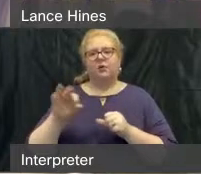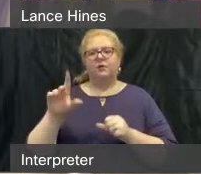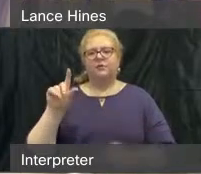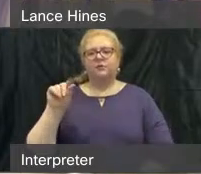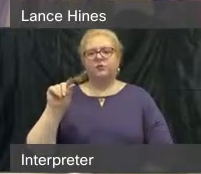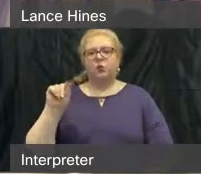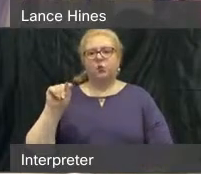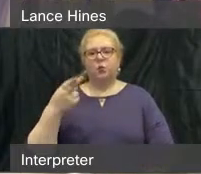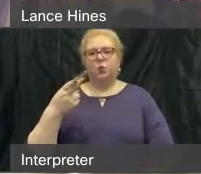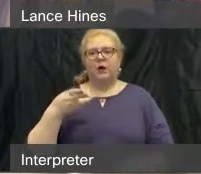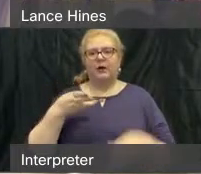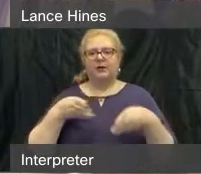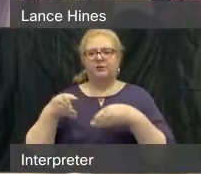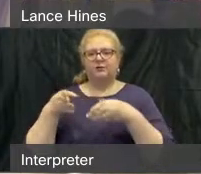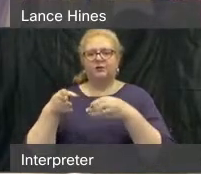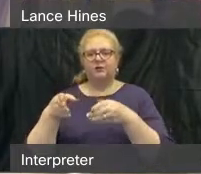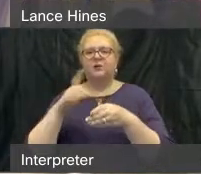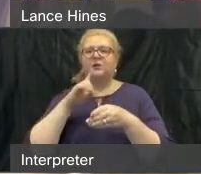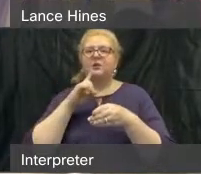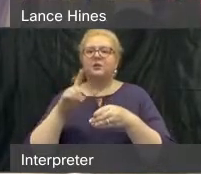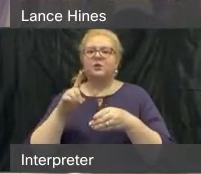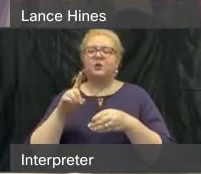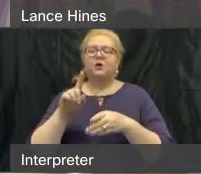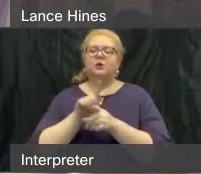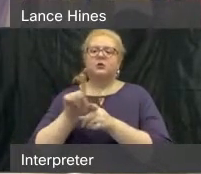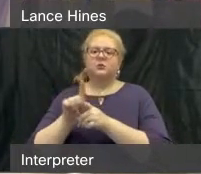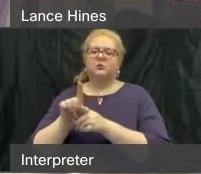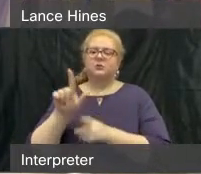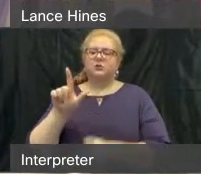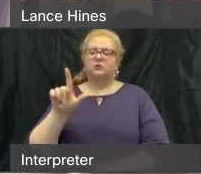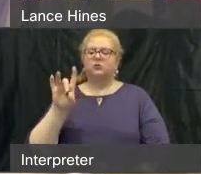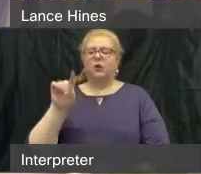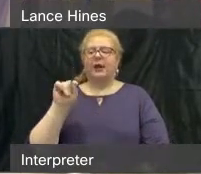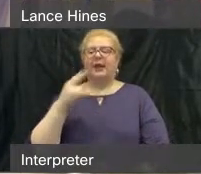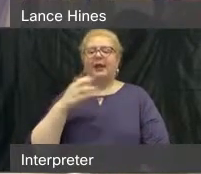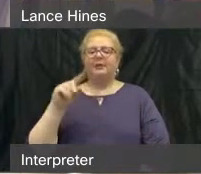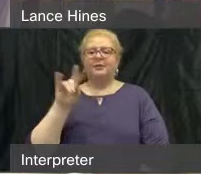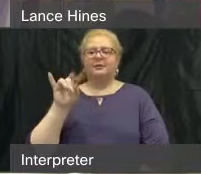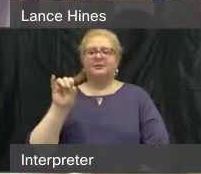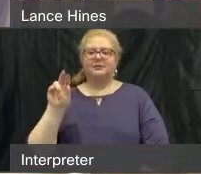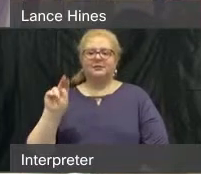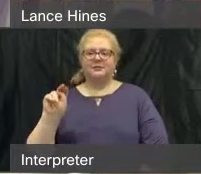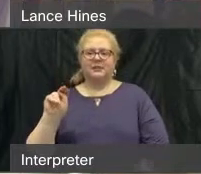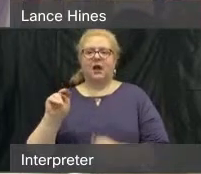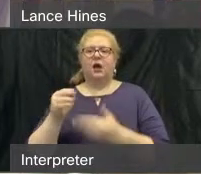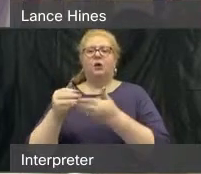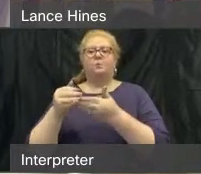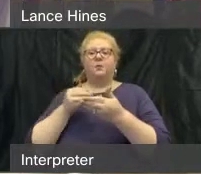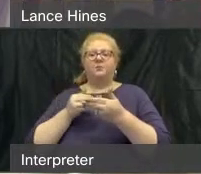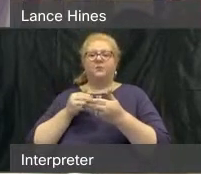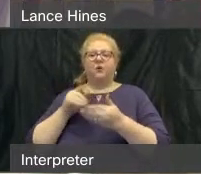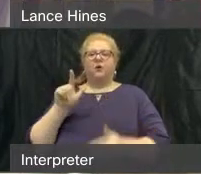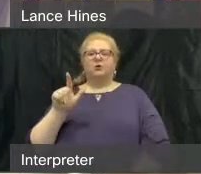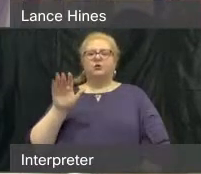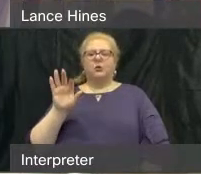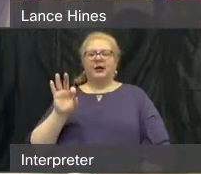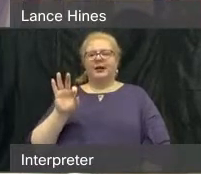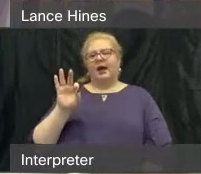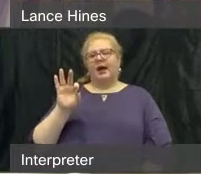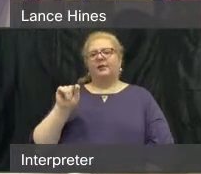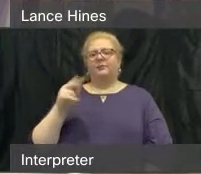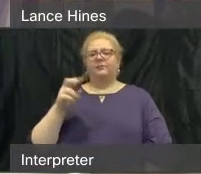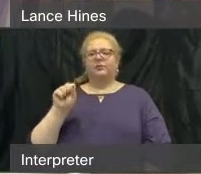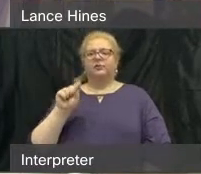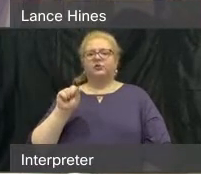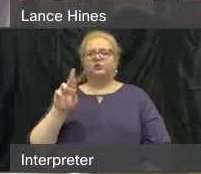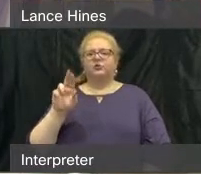BCD developed right off of 28th and Zion right before you get to 29th Street. So currently there's no